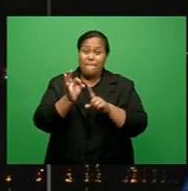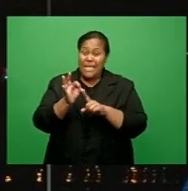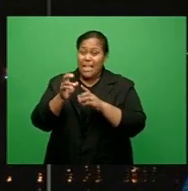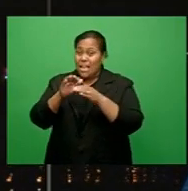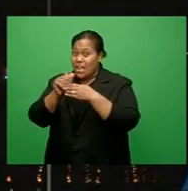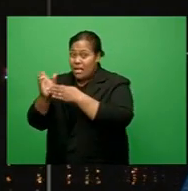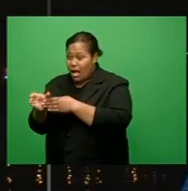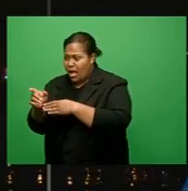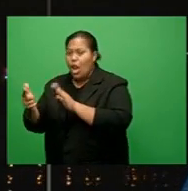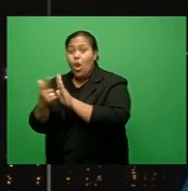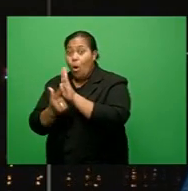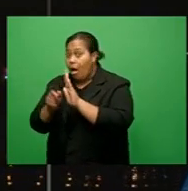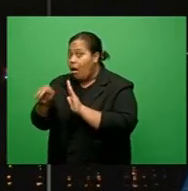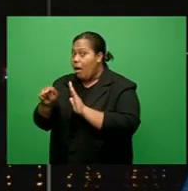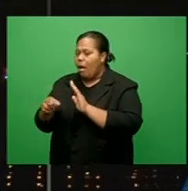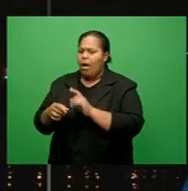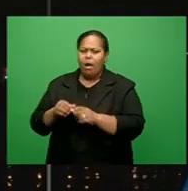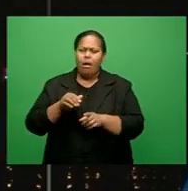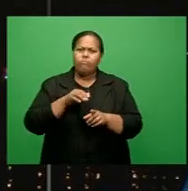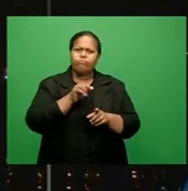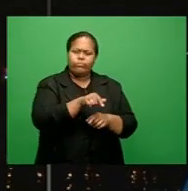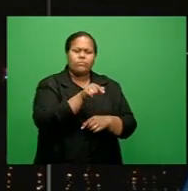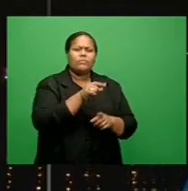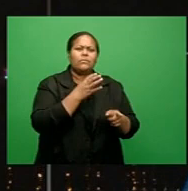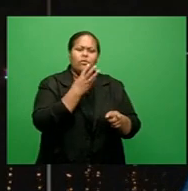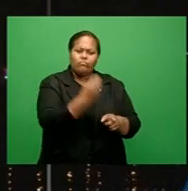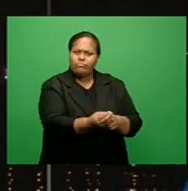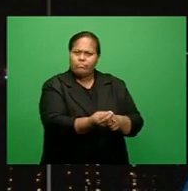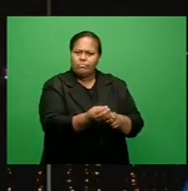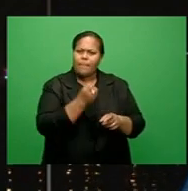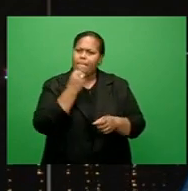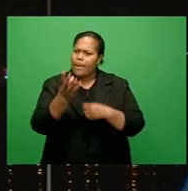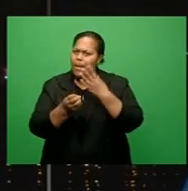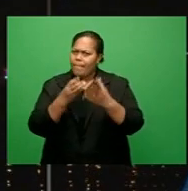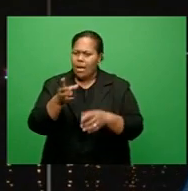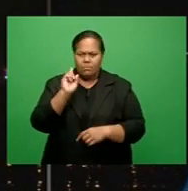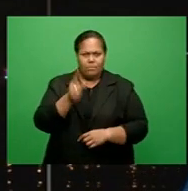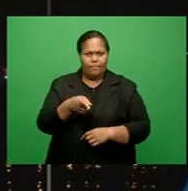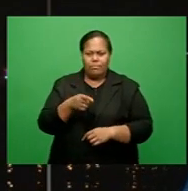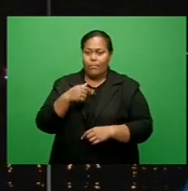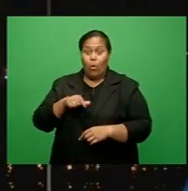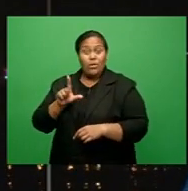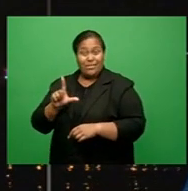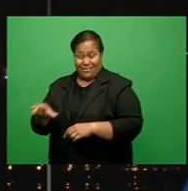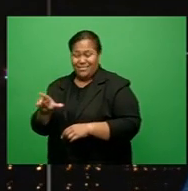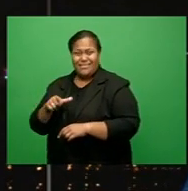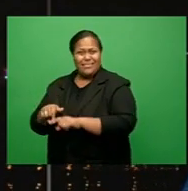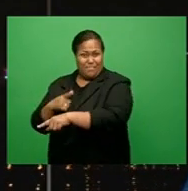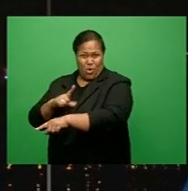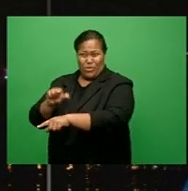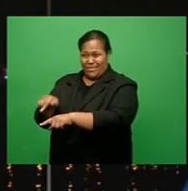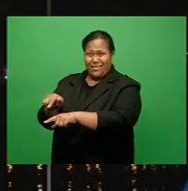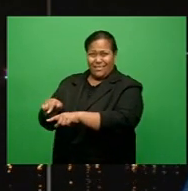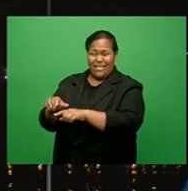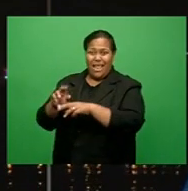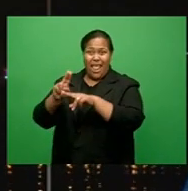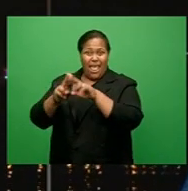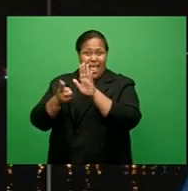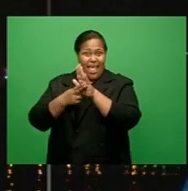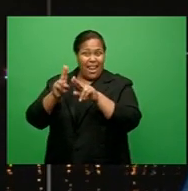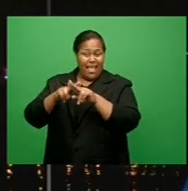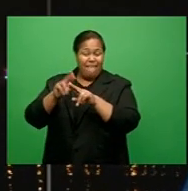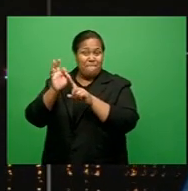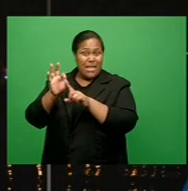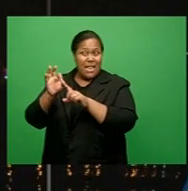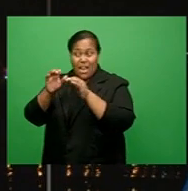to release any statement in relation to him being referred to FICAC. This is in relation to the donations made by Professor Prasad